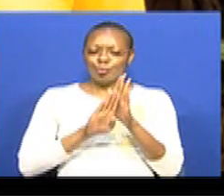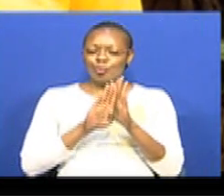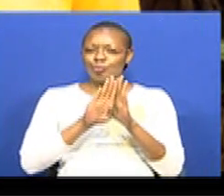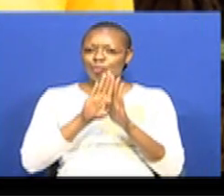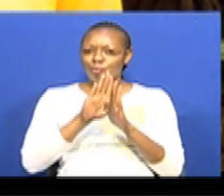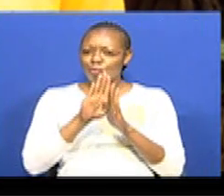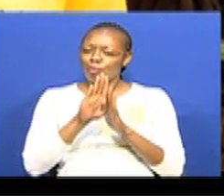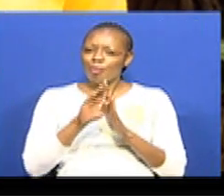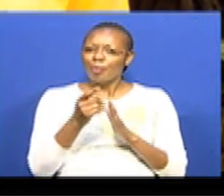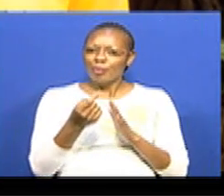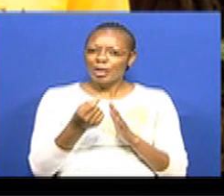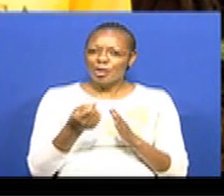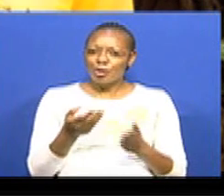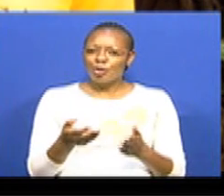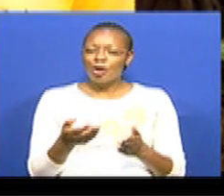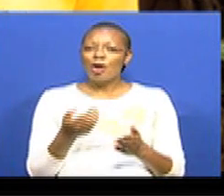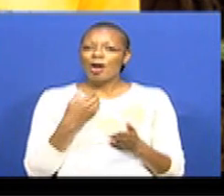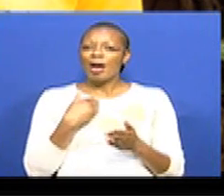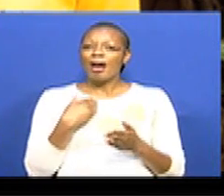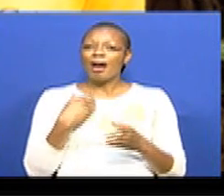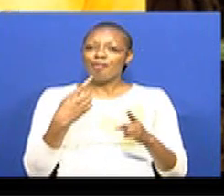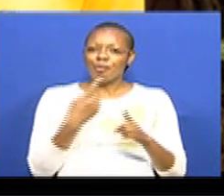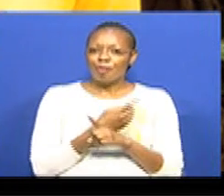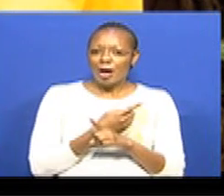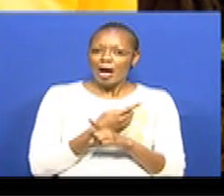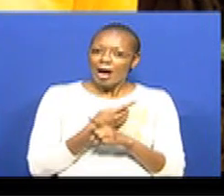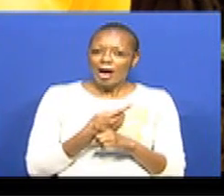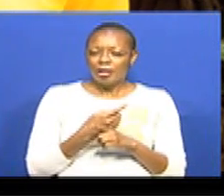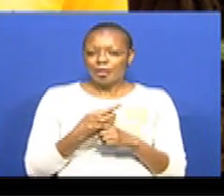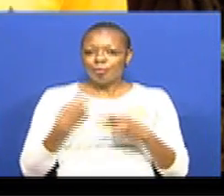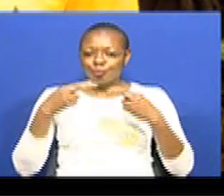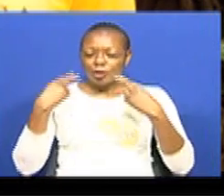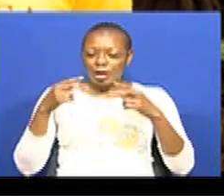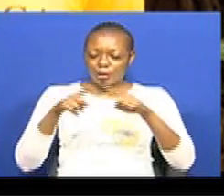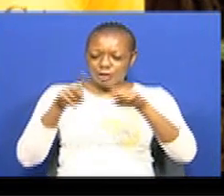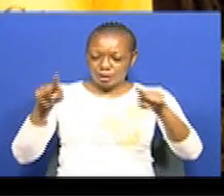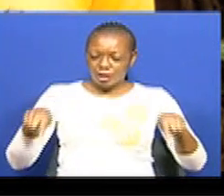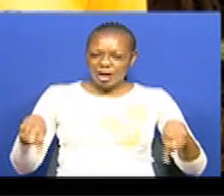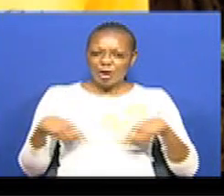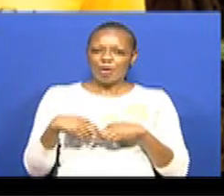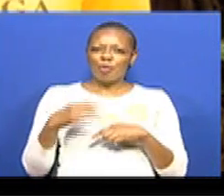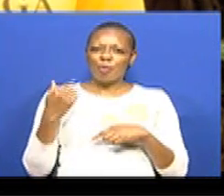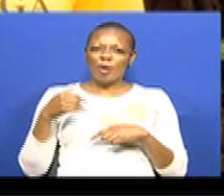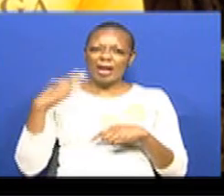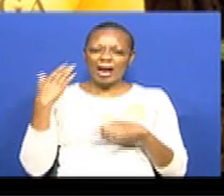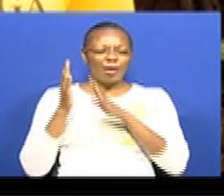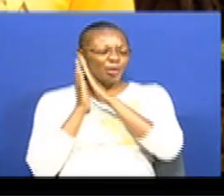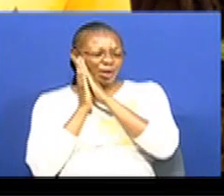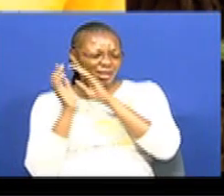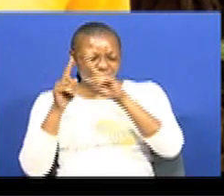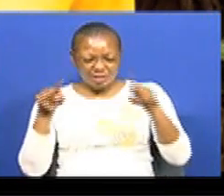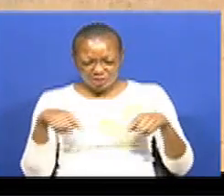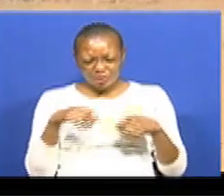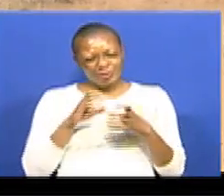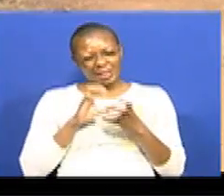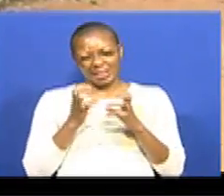maker space. Now the maker space I brought was in the sitting room, because in the bedroom looks so